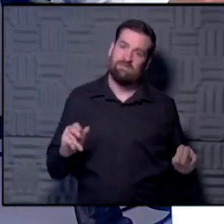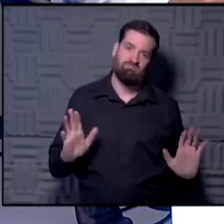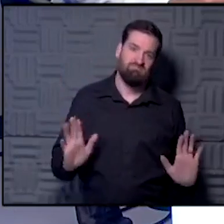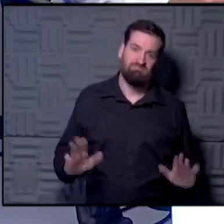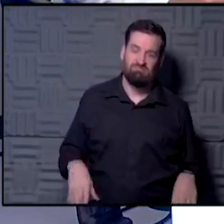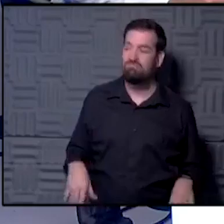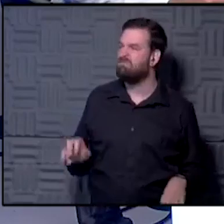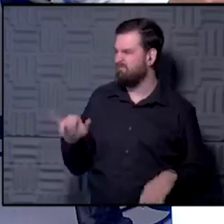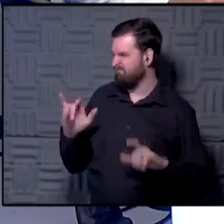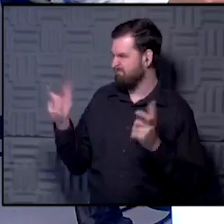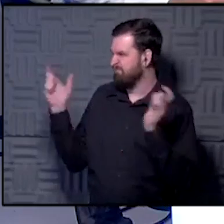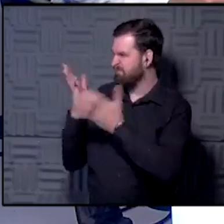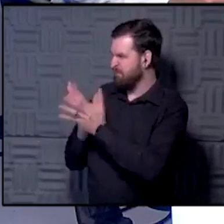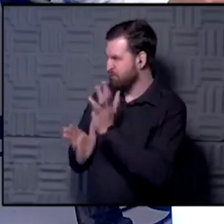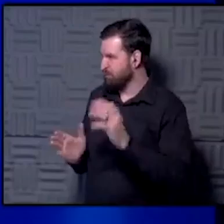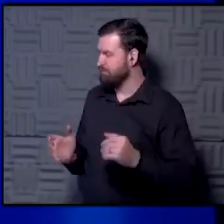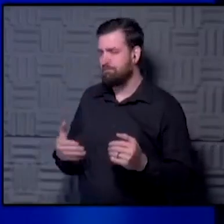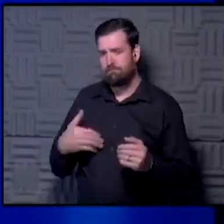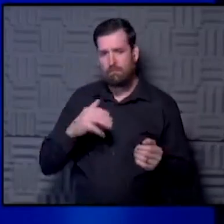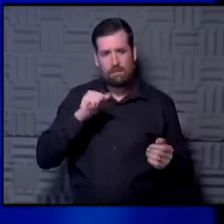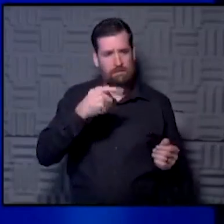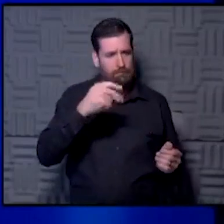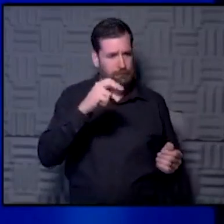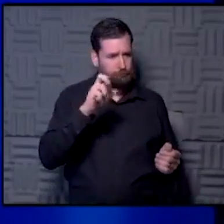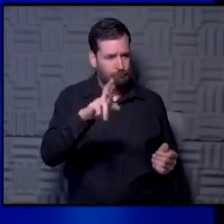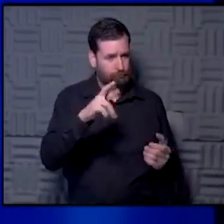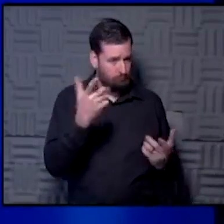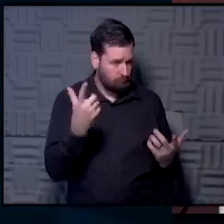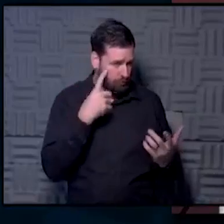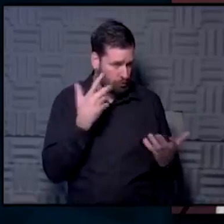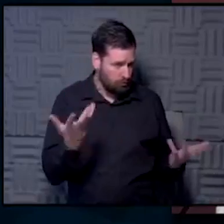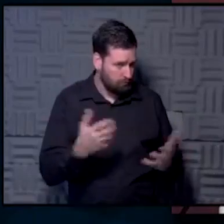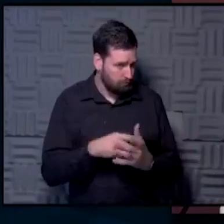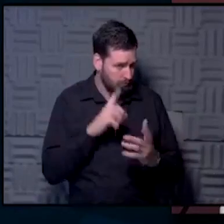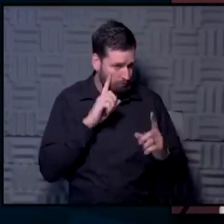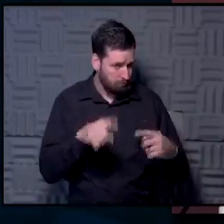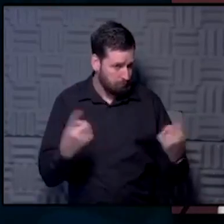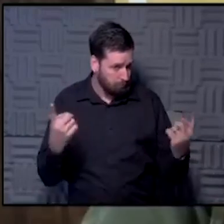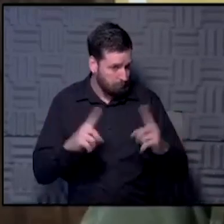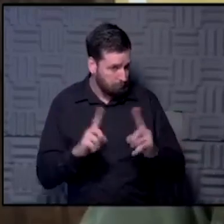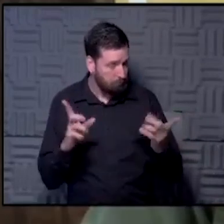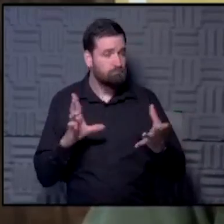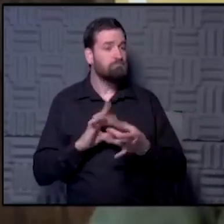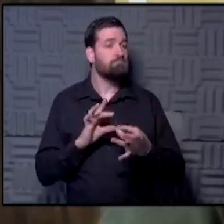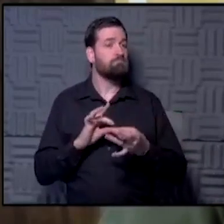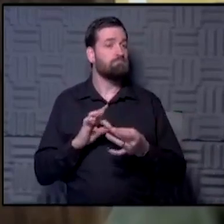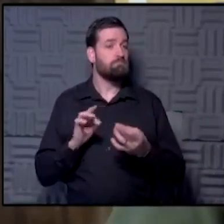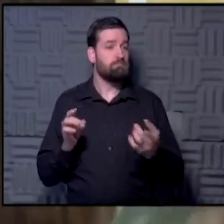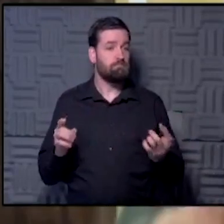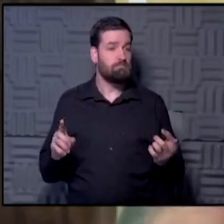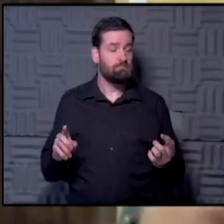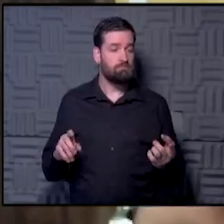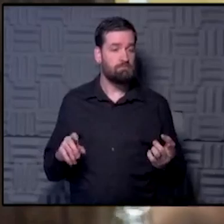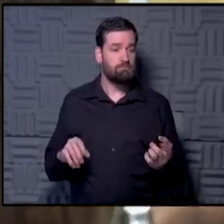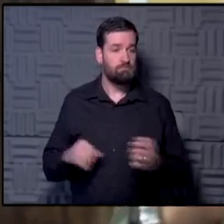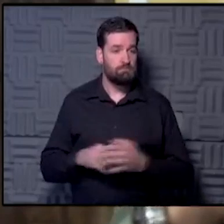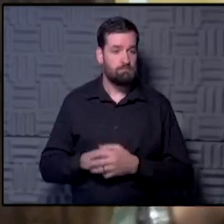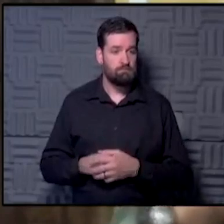that's the big thing. And I don't know, Spencer, any thoughts that you would have that'd be different? What would you say about that in Salt Lake?